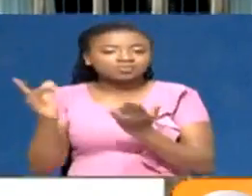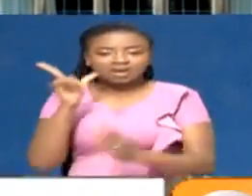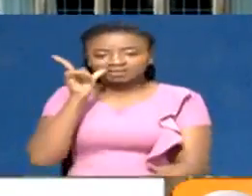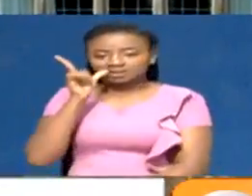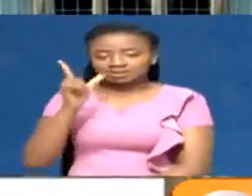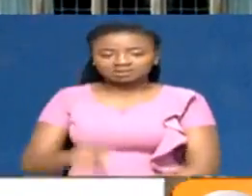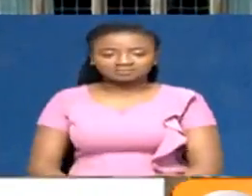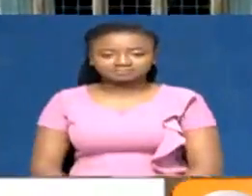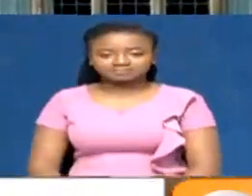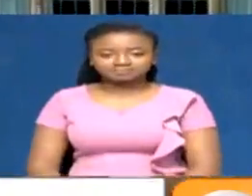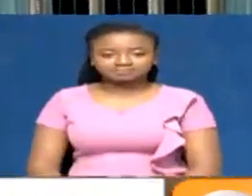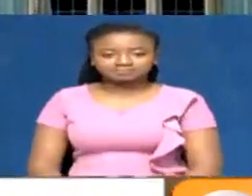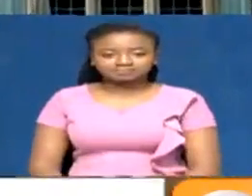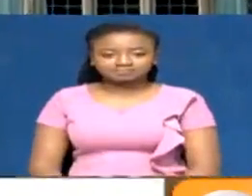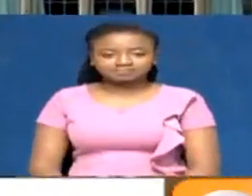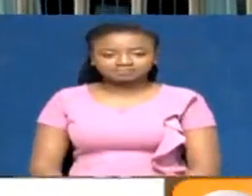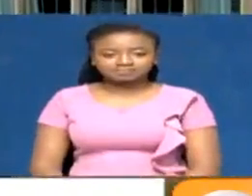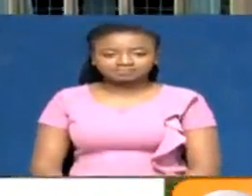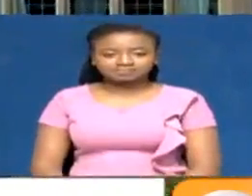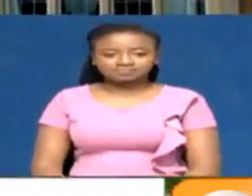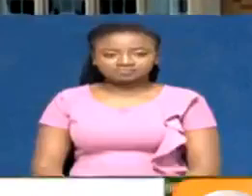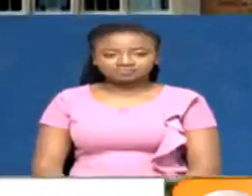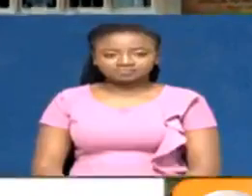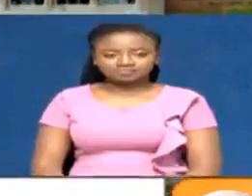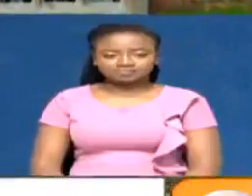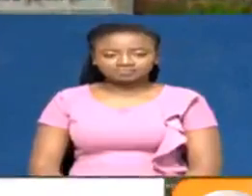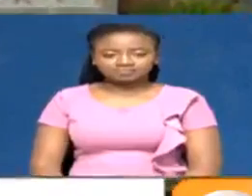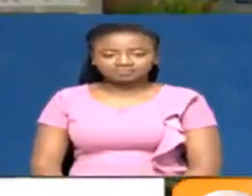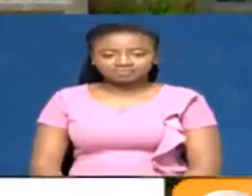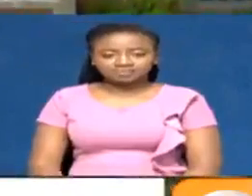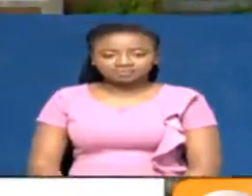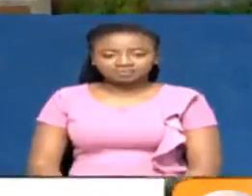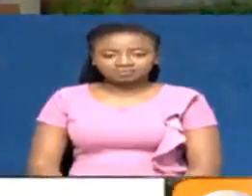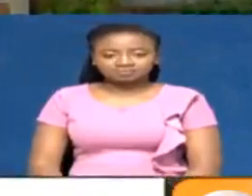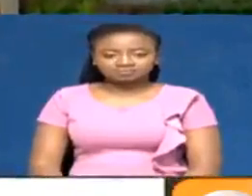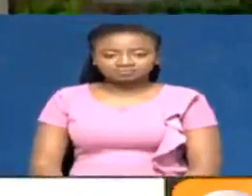Sam Gituku, Citizen TV.